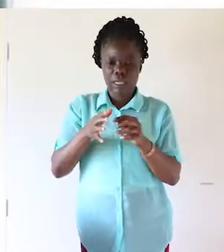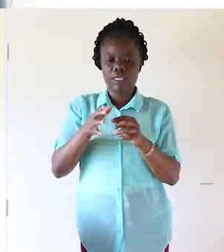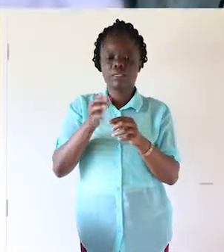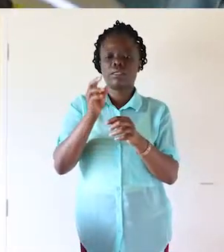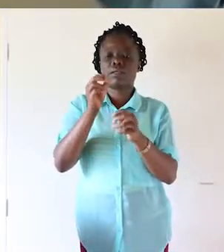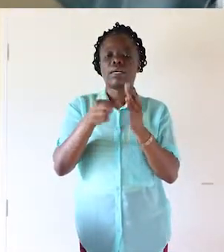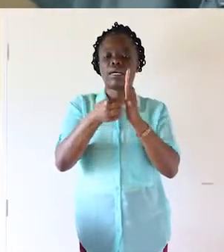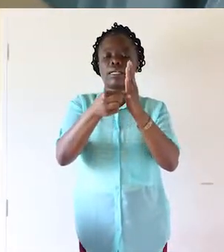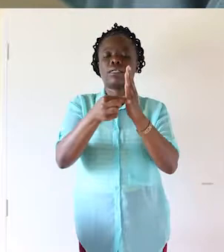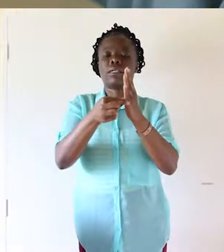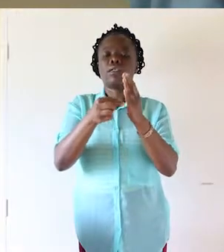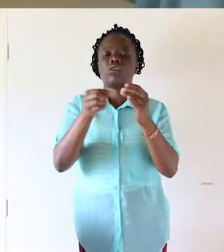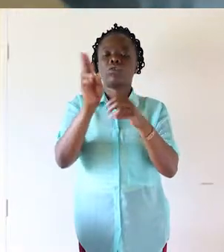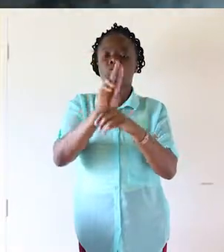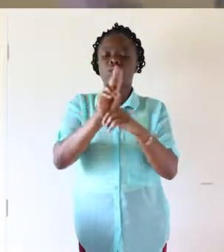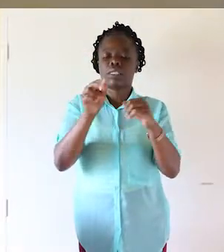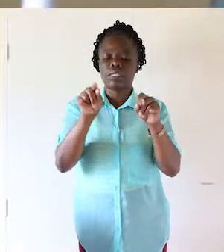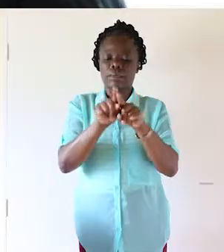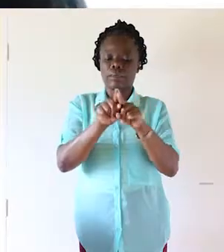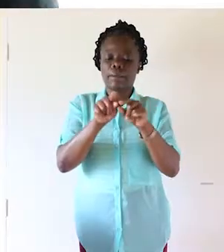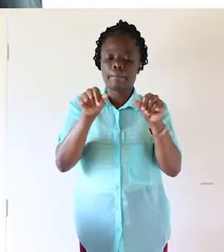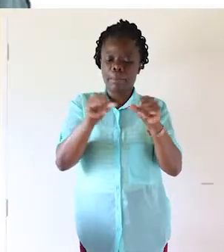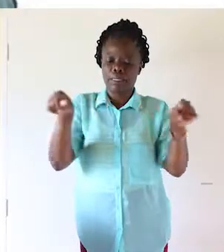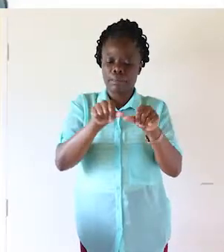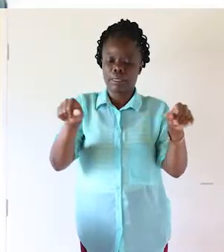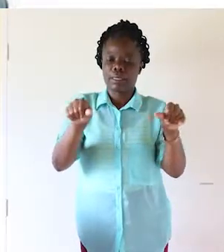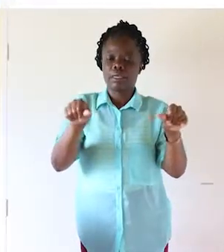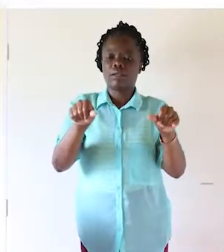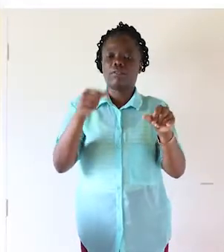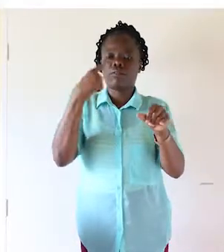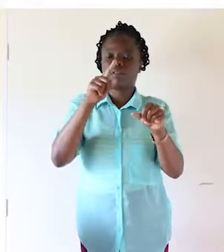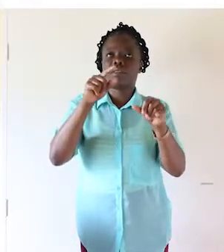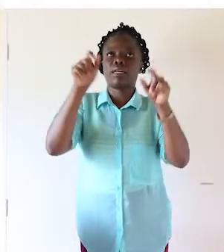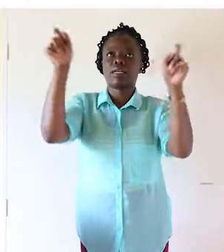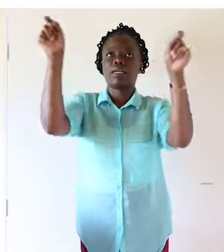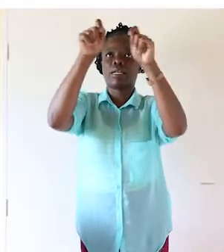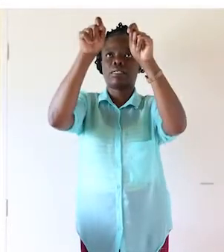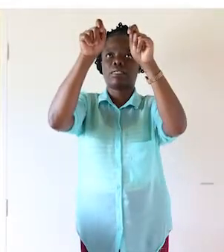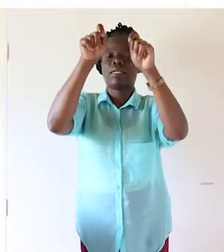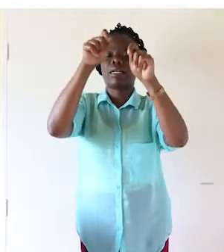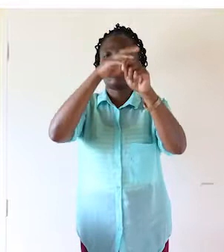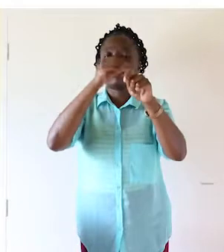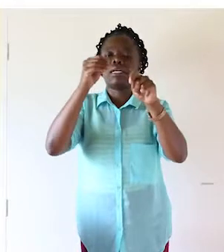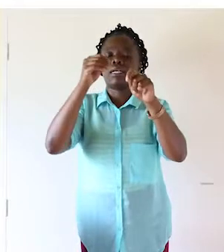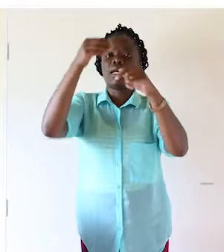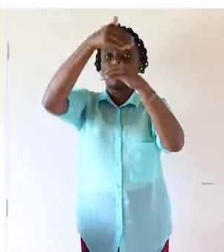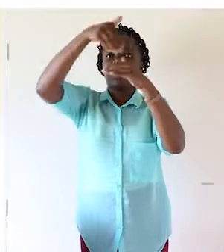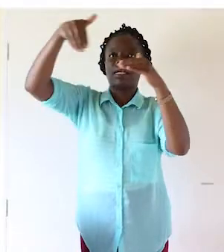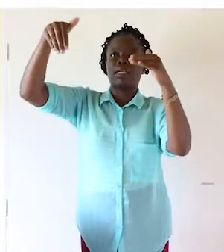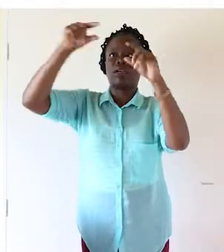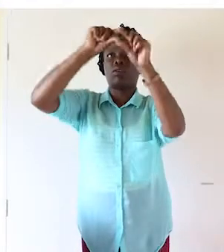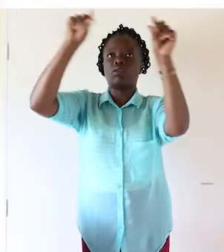the same measurement to mark both the curtain and lining rods and cut using hacksaw.